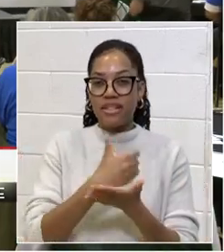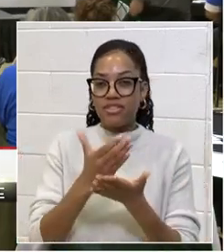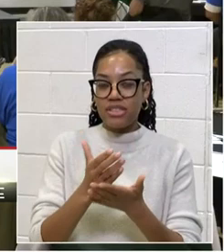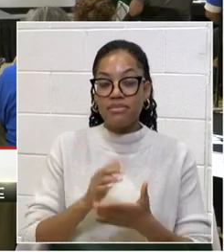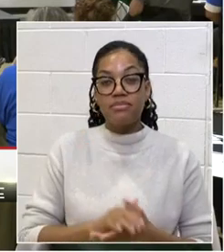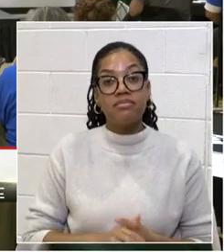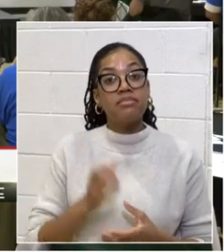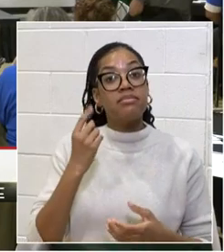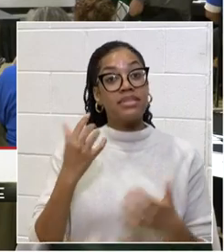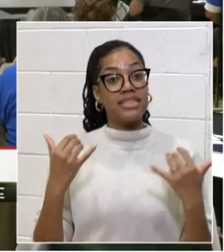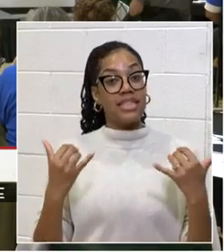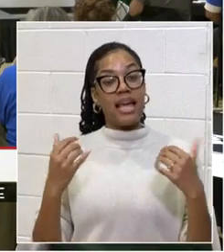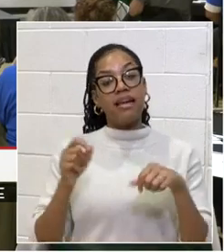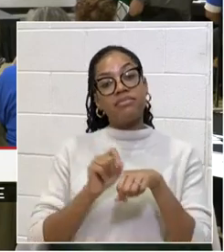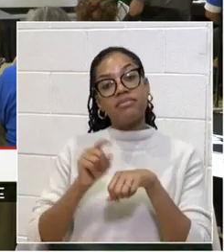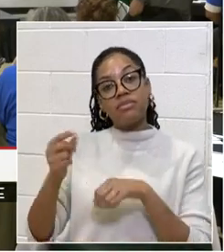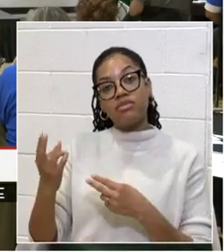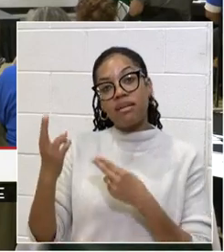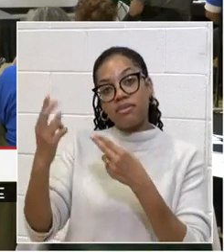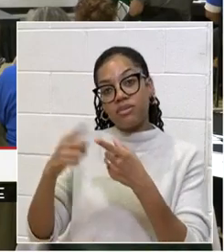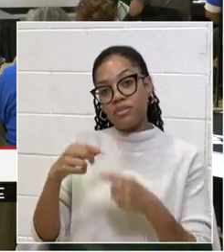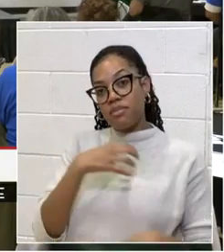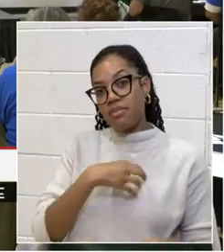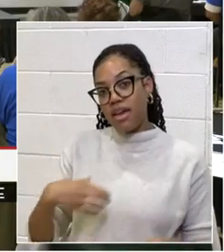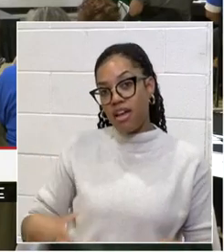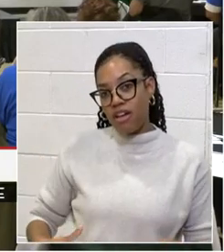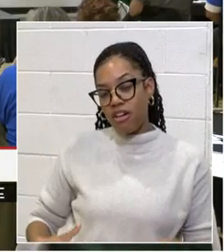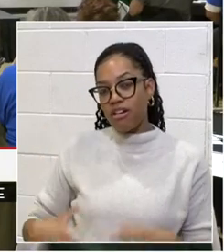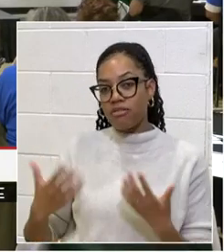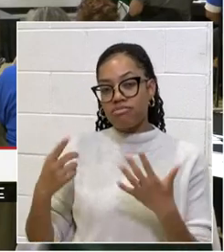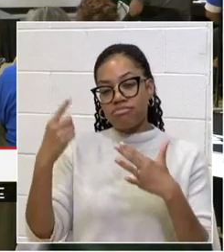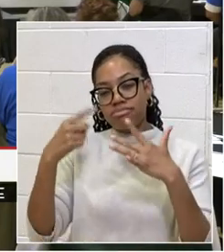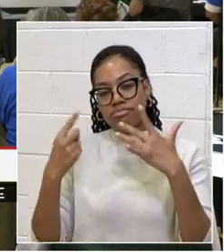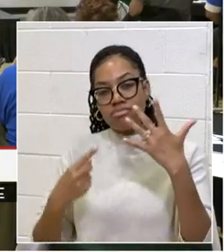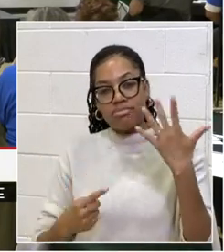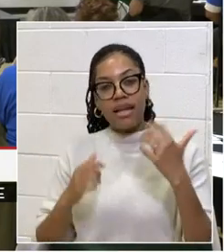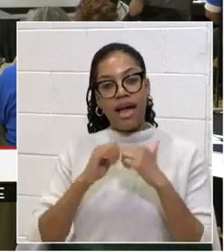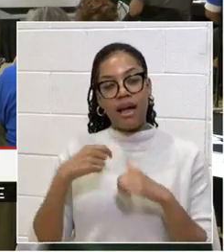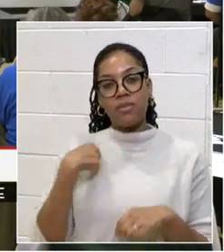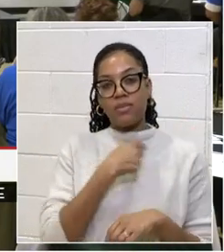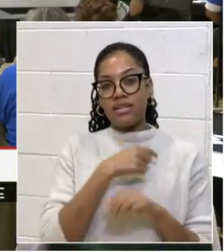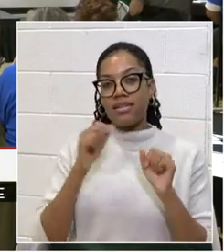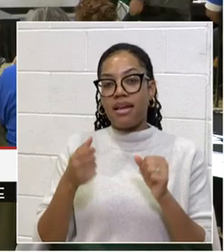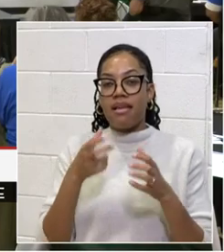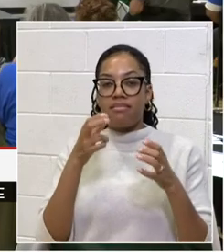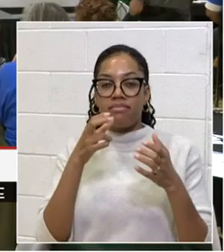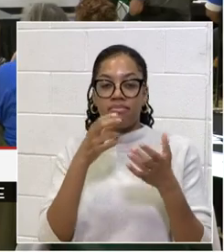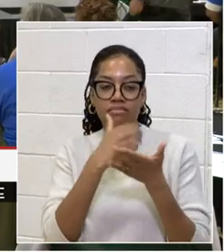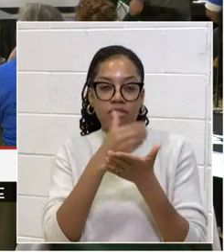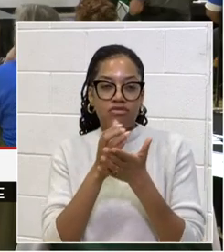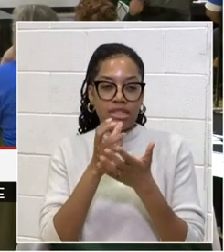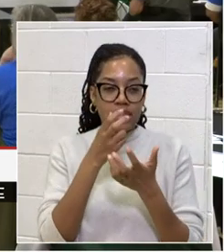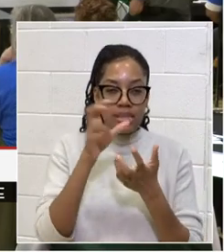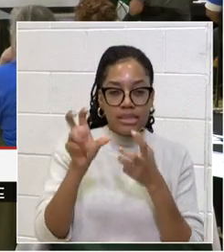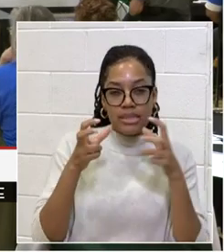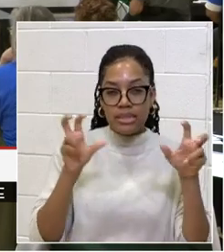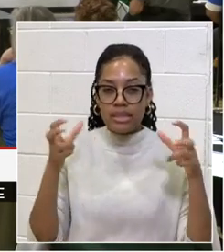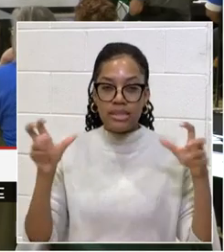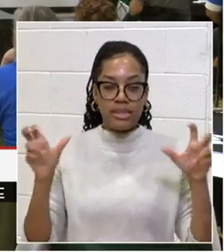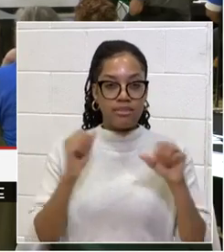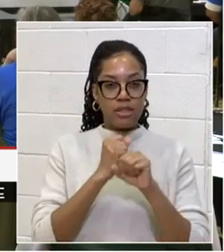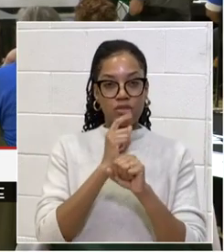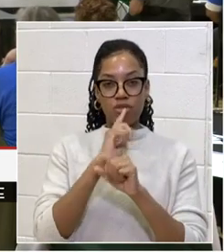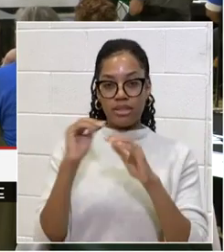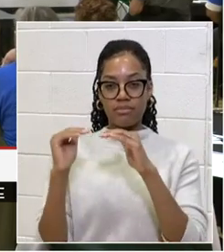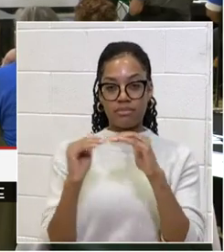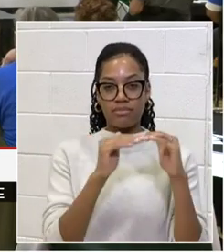sent over recommendations to the mayor for ways we can allocate our budget equitably to invest in